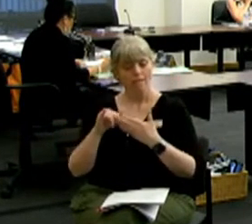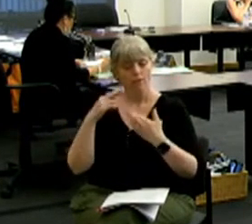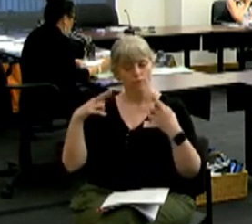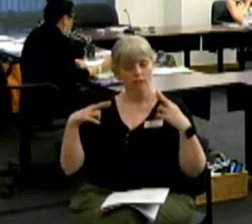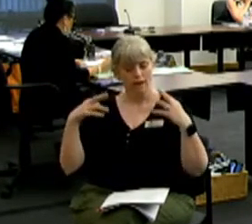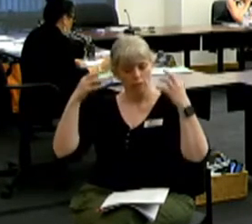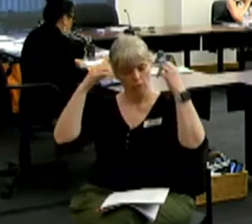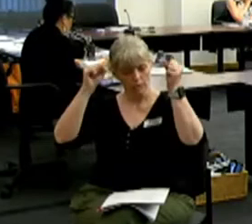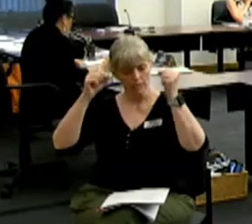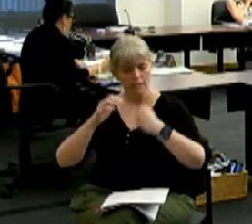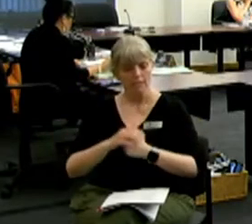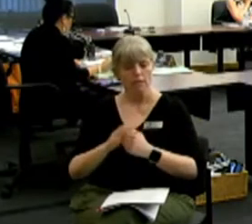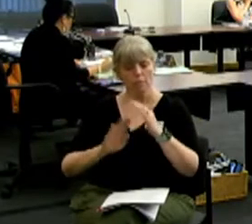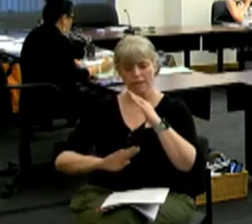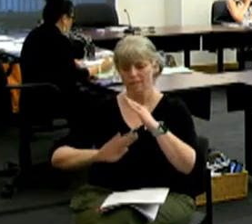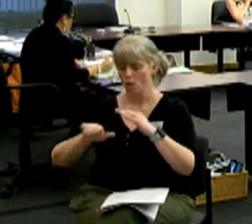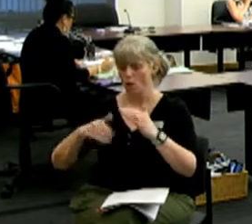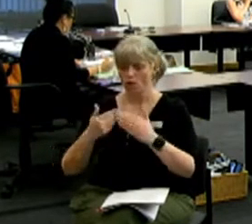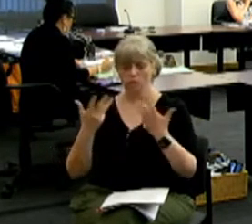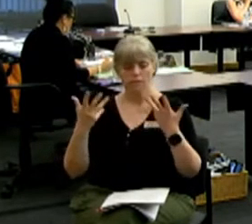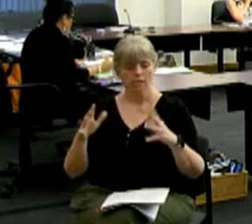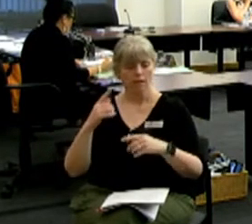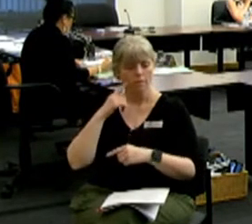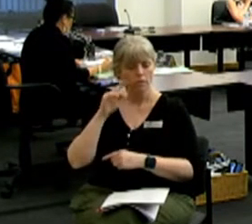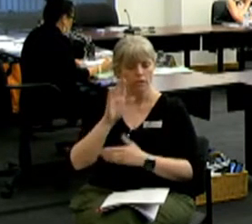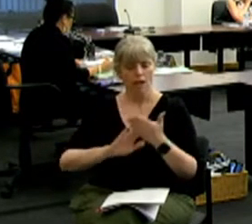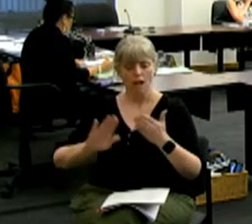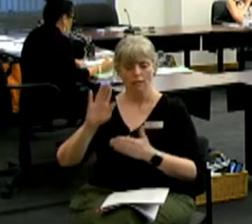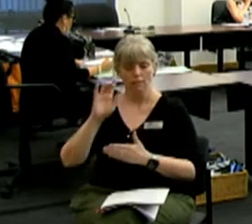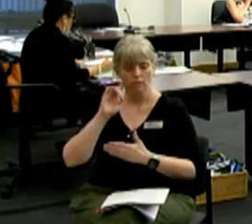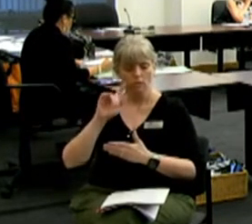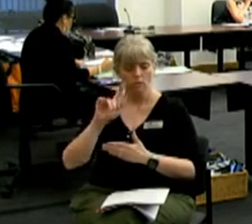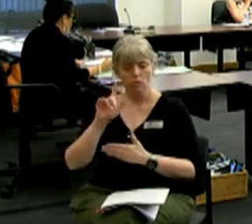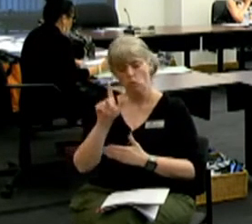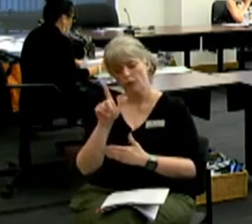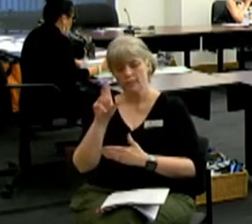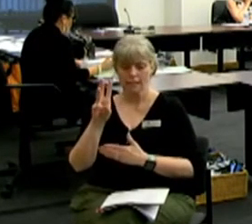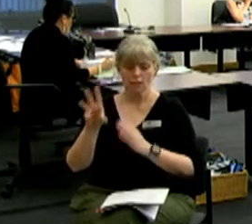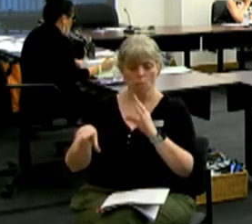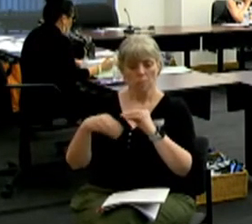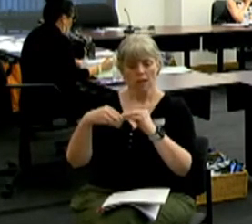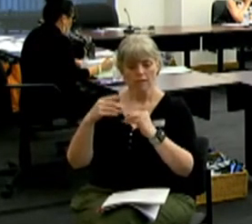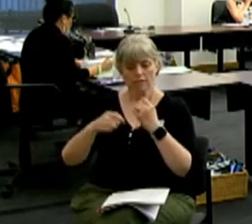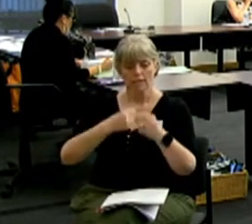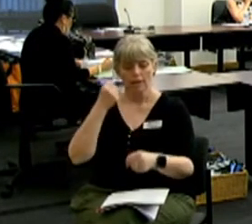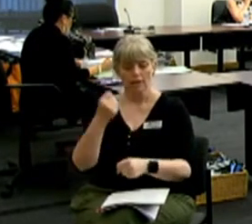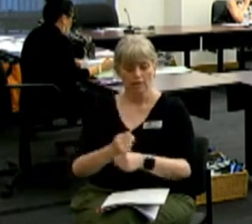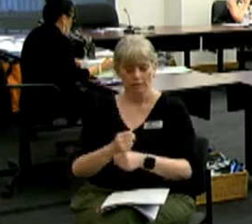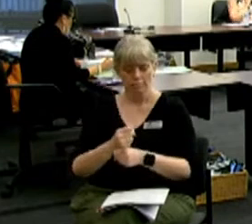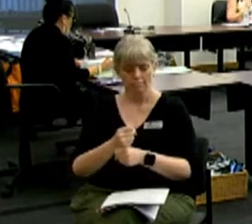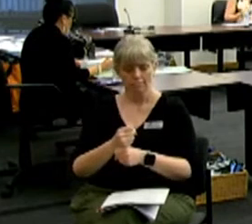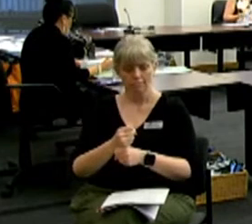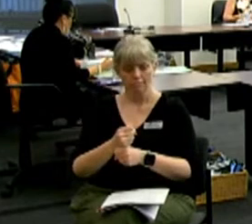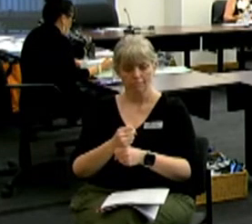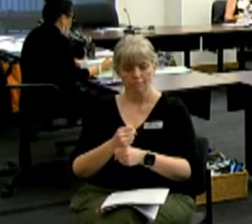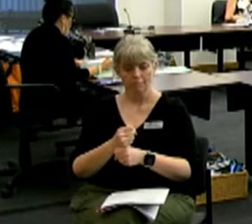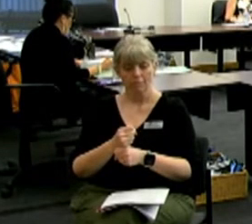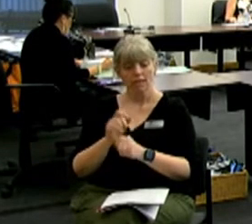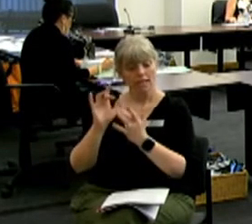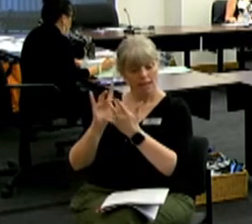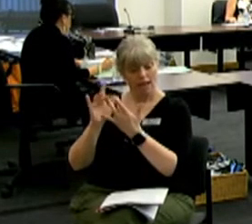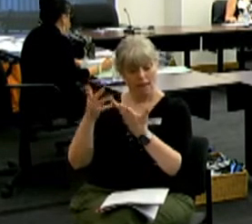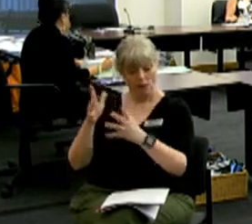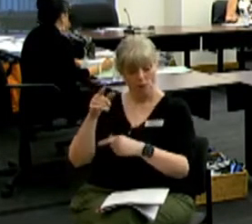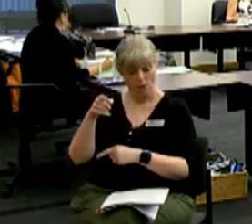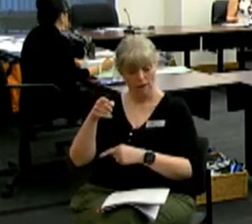for a Retiring President based on all that she has done for the college for the 26 plus years. Thank you very much. And I think did they